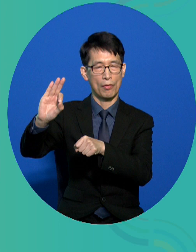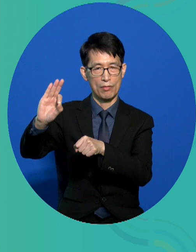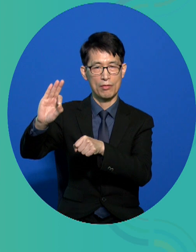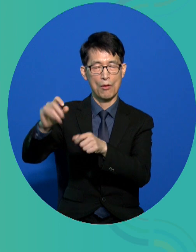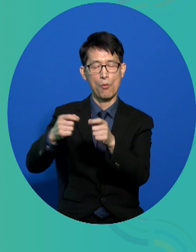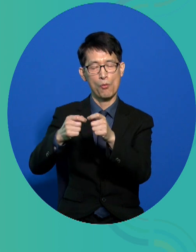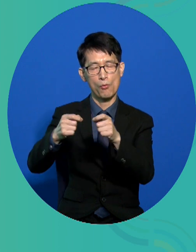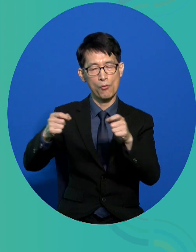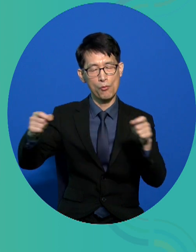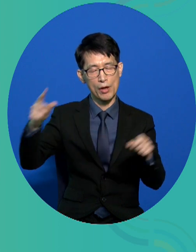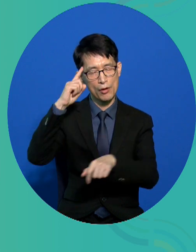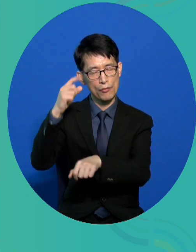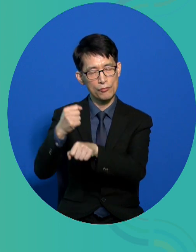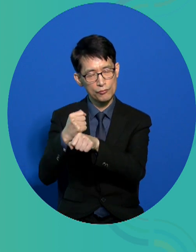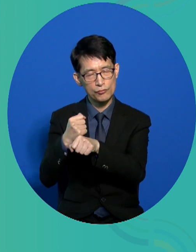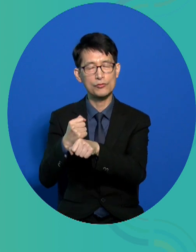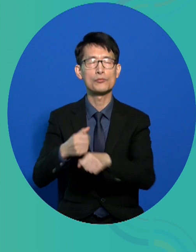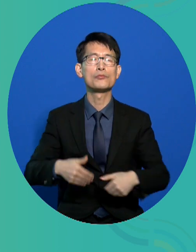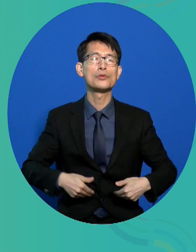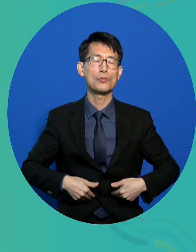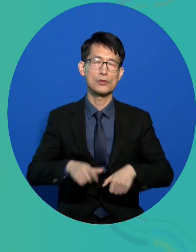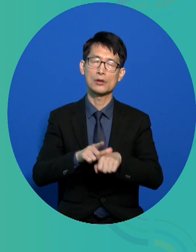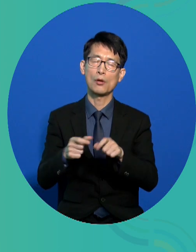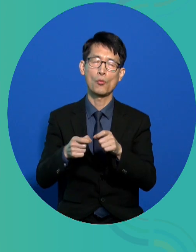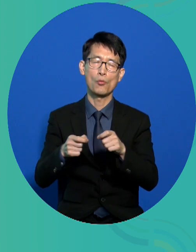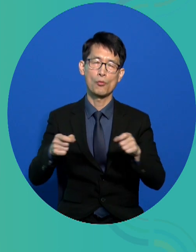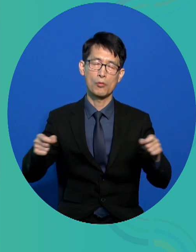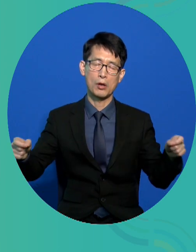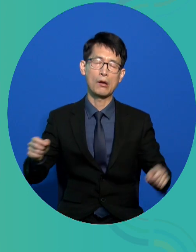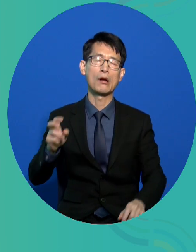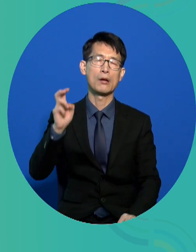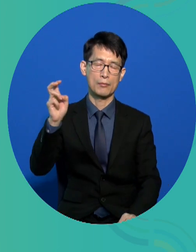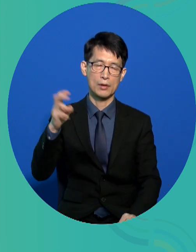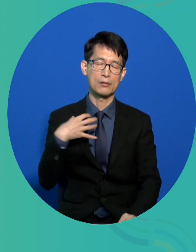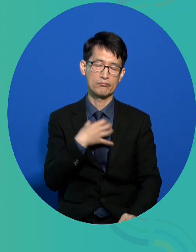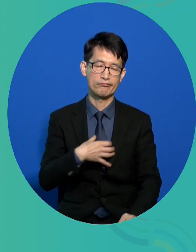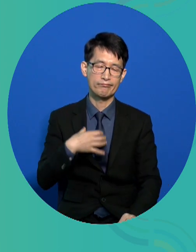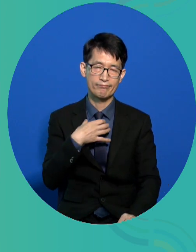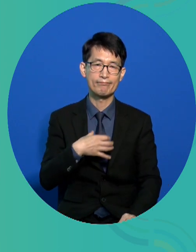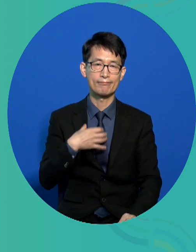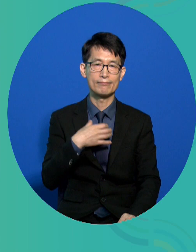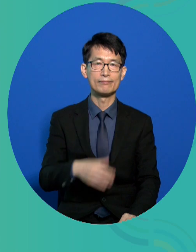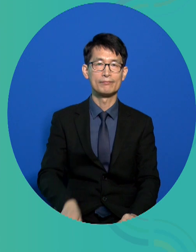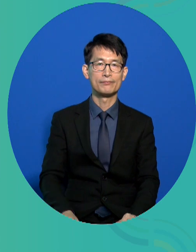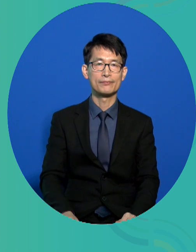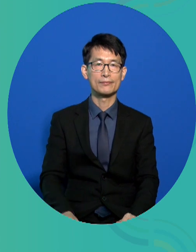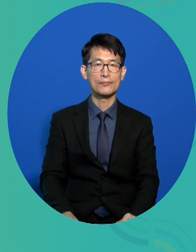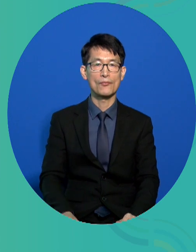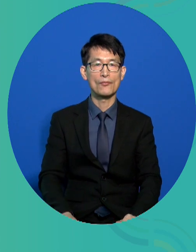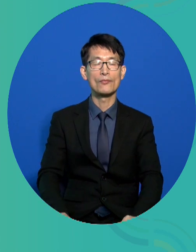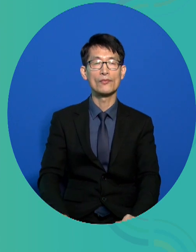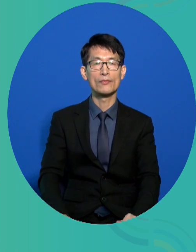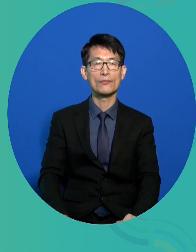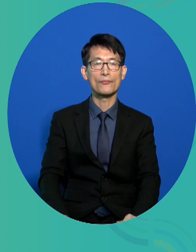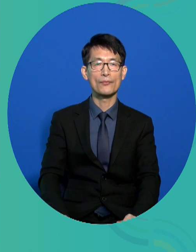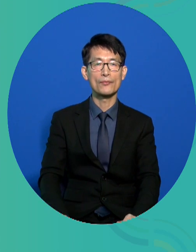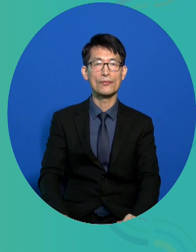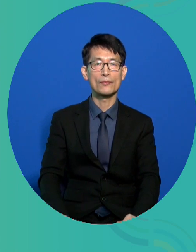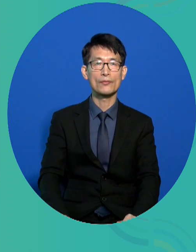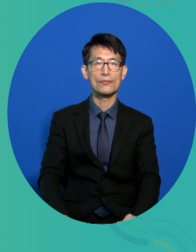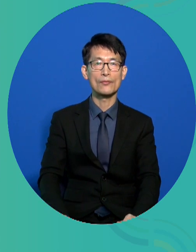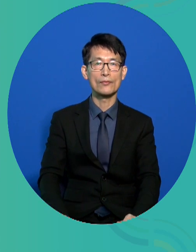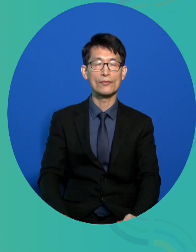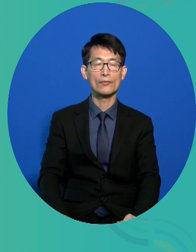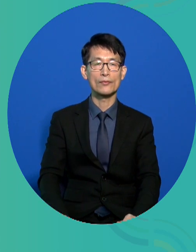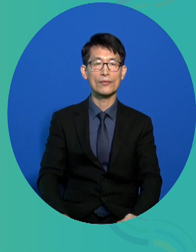this will require long-term preparation and effort. And so there are related concerns as a result.